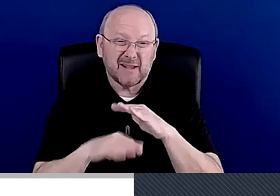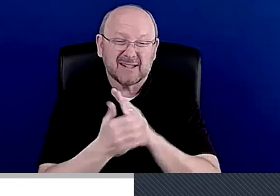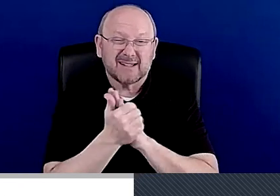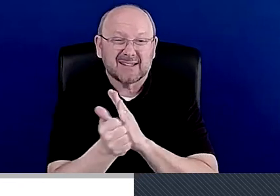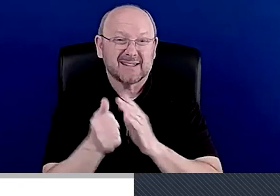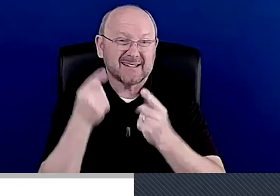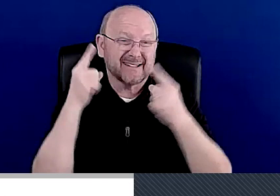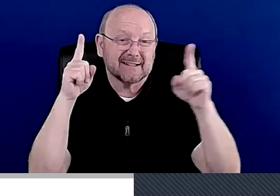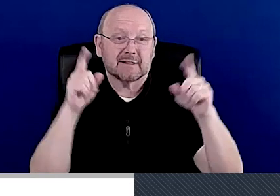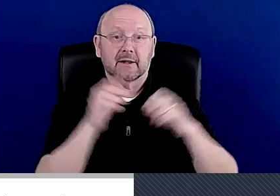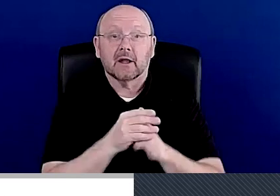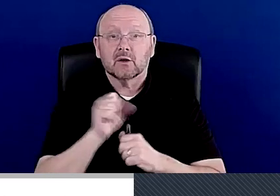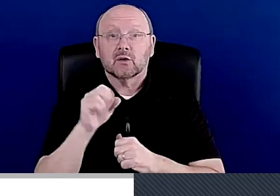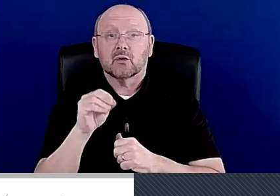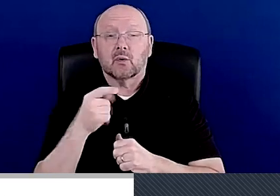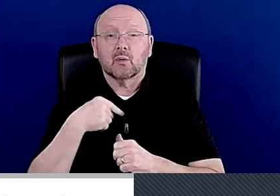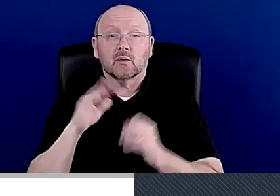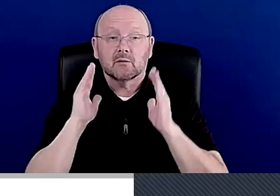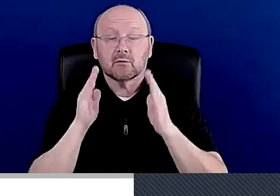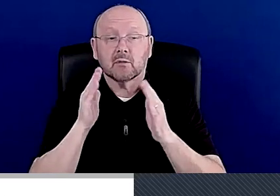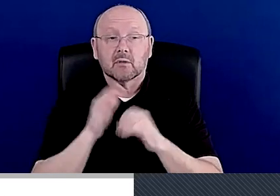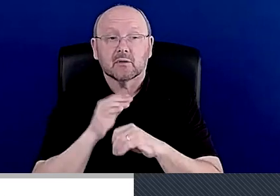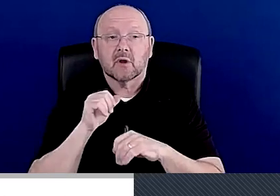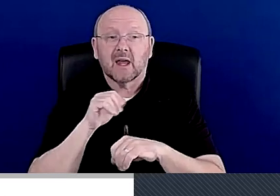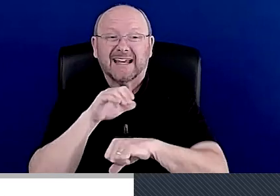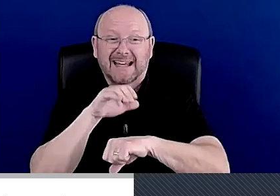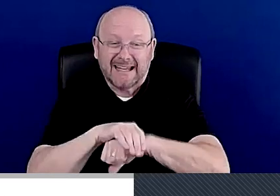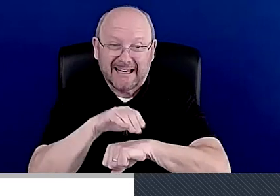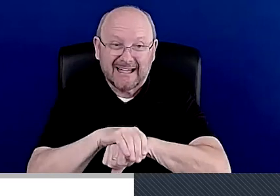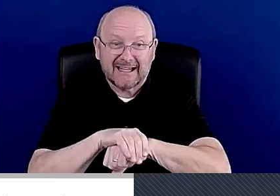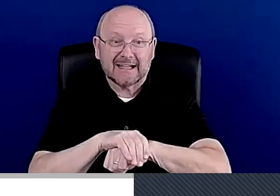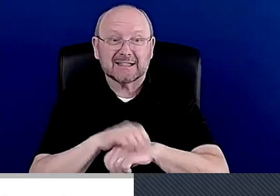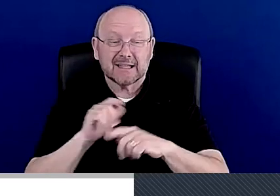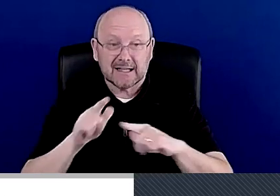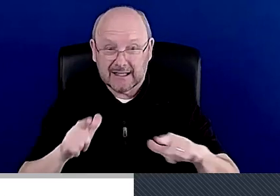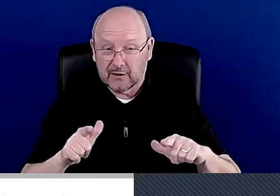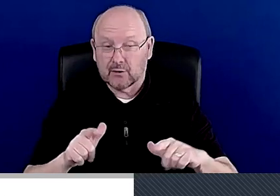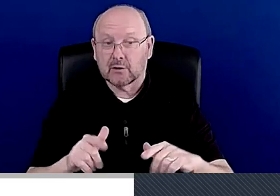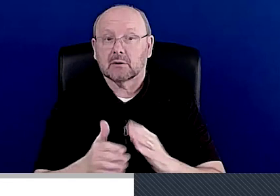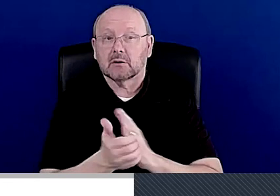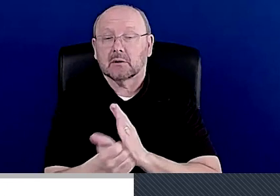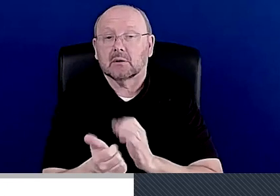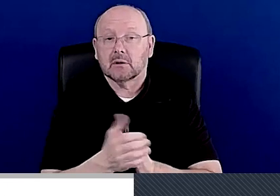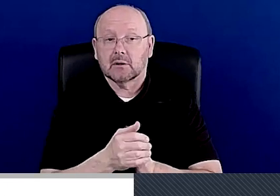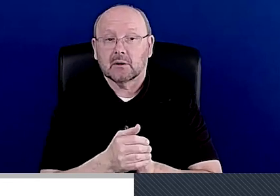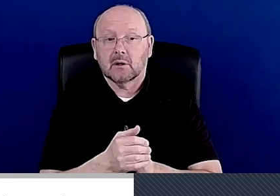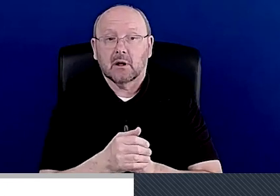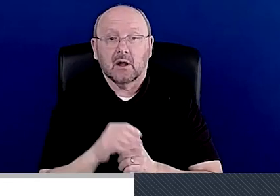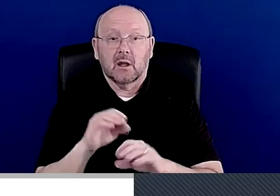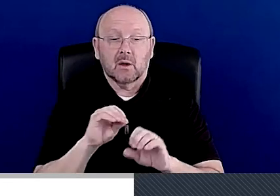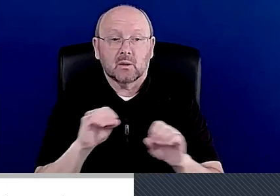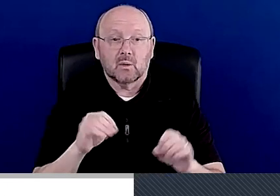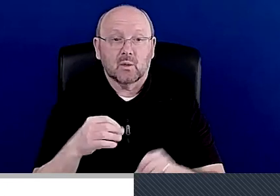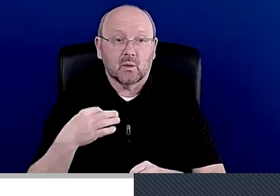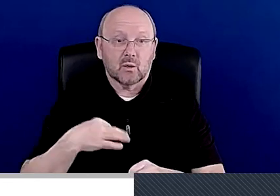successful. So we focus on English language learning, right? So we provide non-credit EMLS courses at the